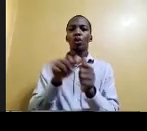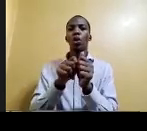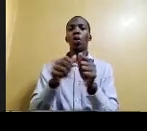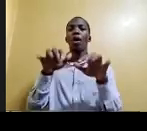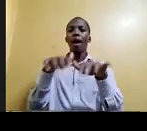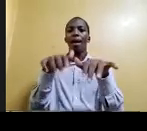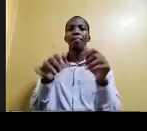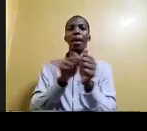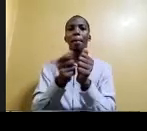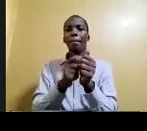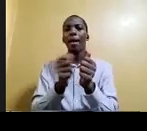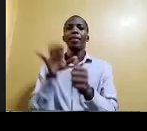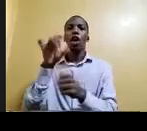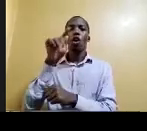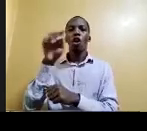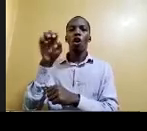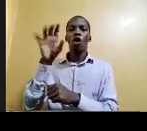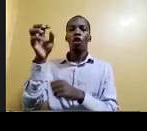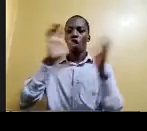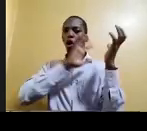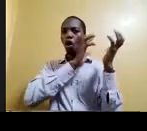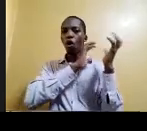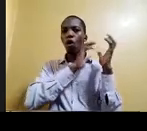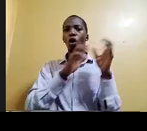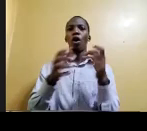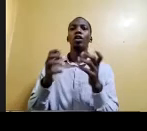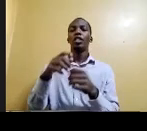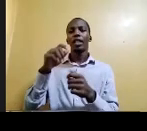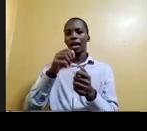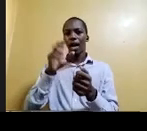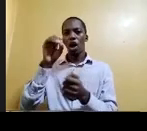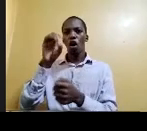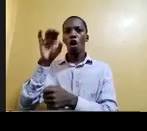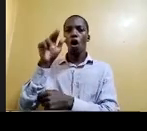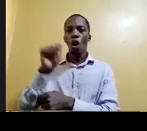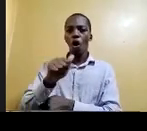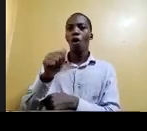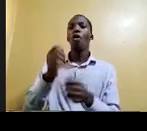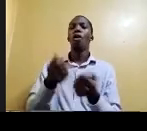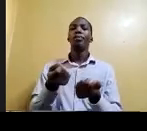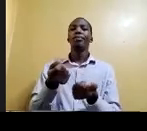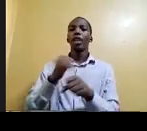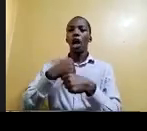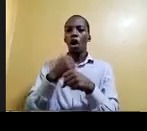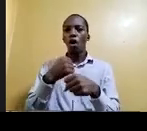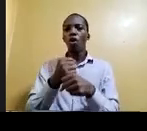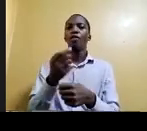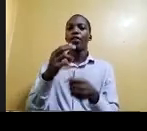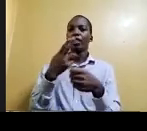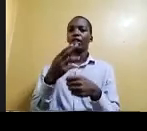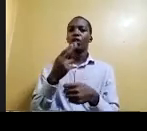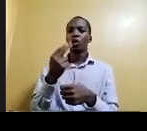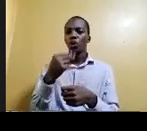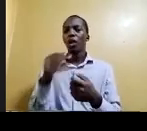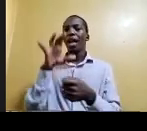coconut, rum, cocoa, coffee, cava, sugar, and cassava. These 11 products are of the utmost importance and